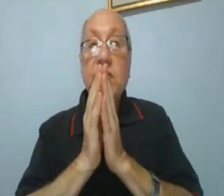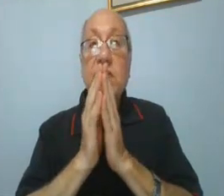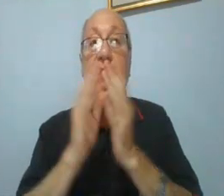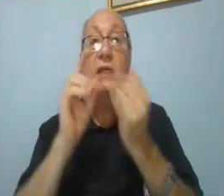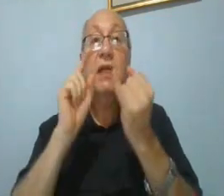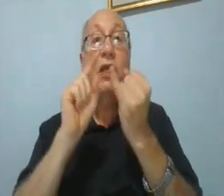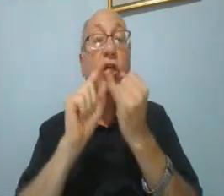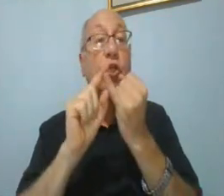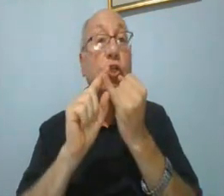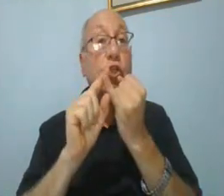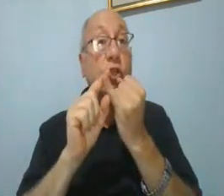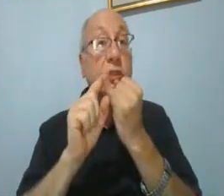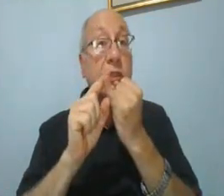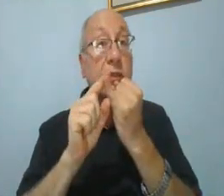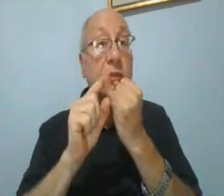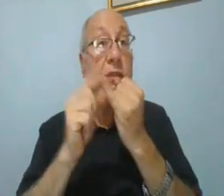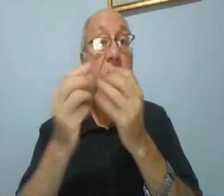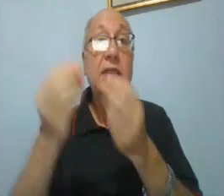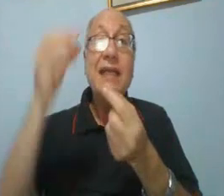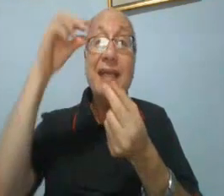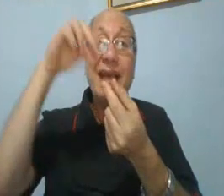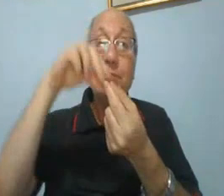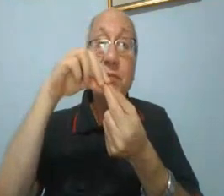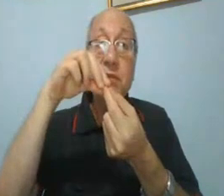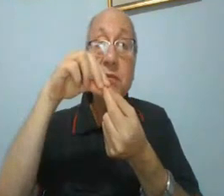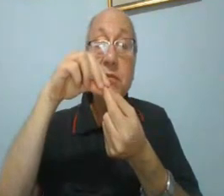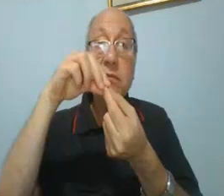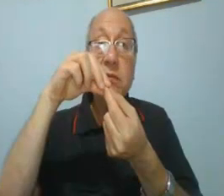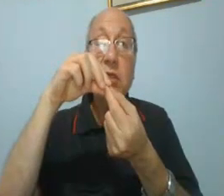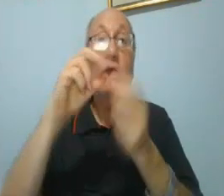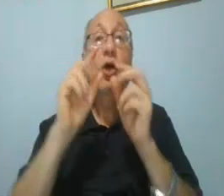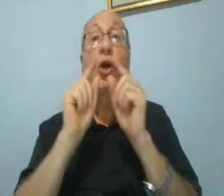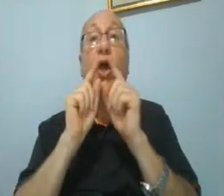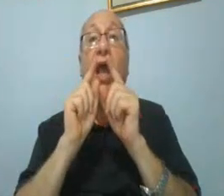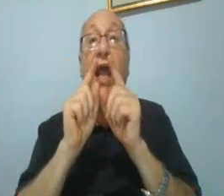After use, not recapped,